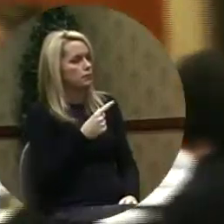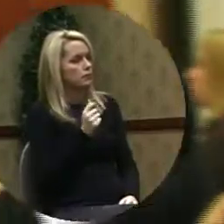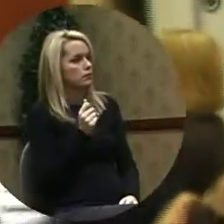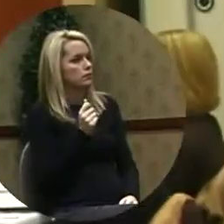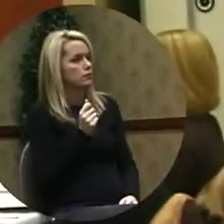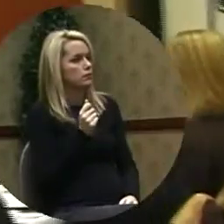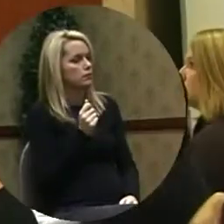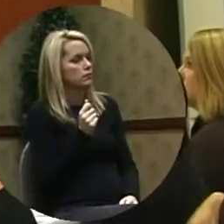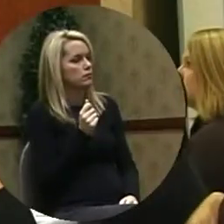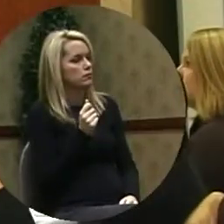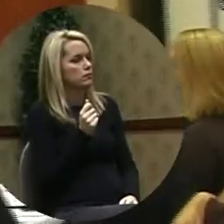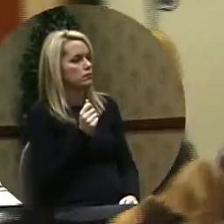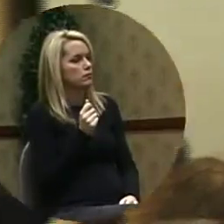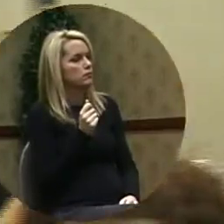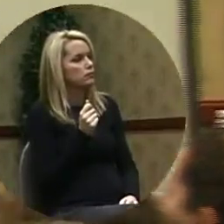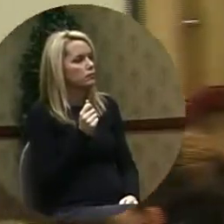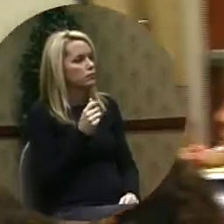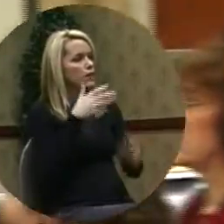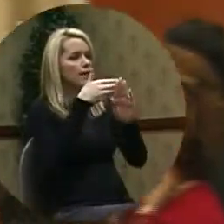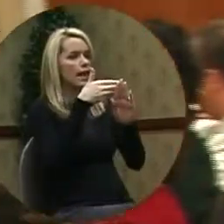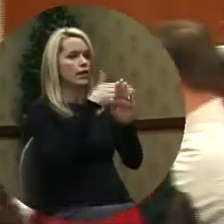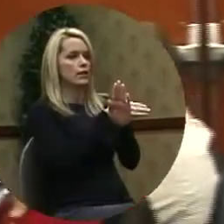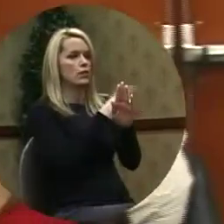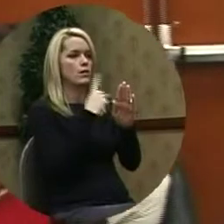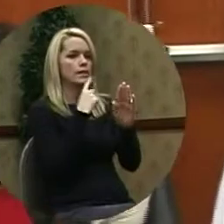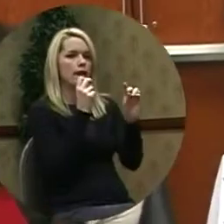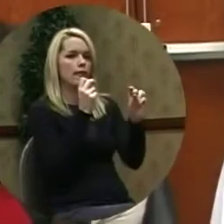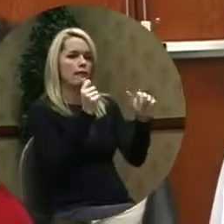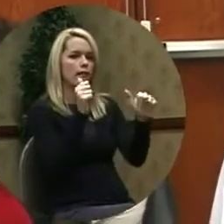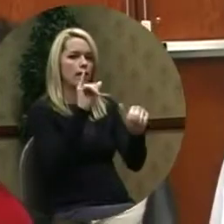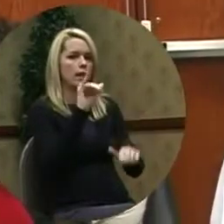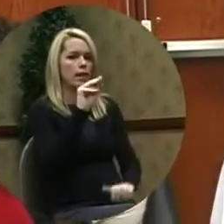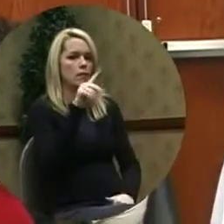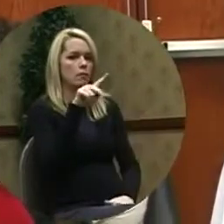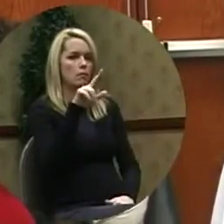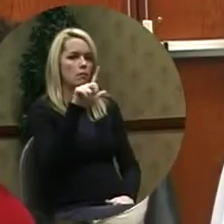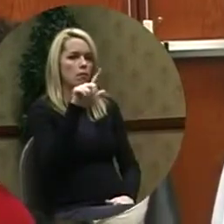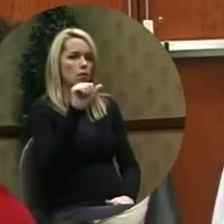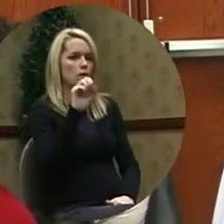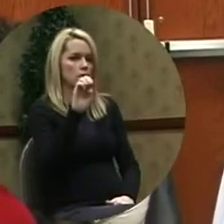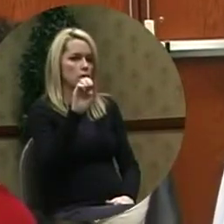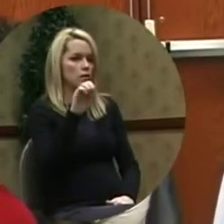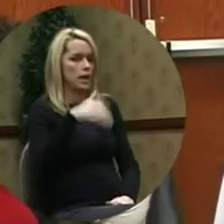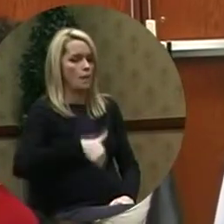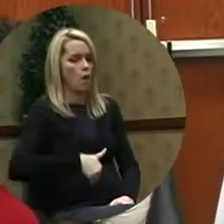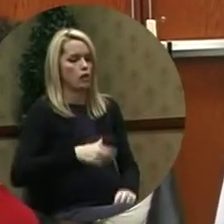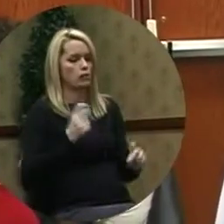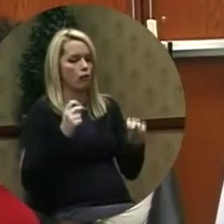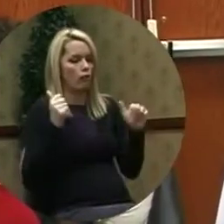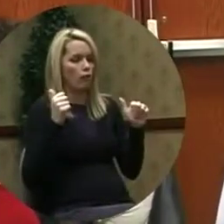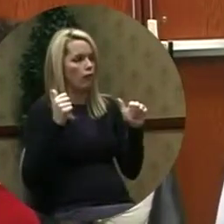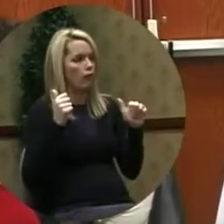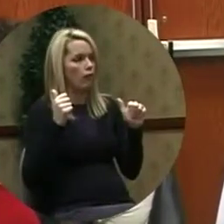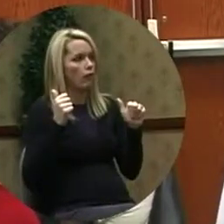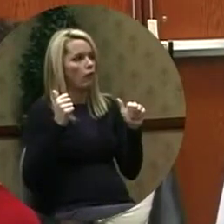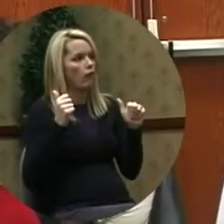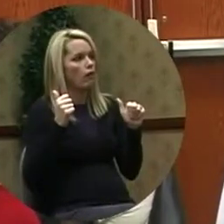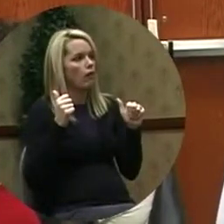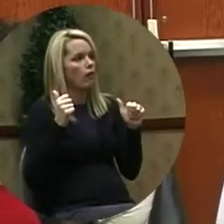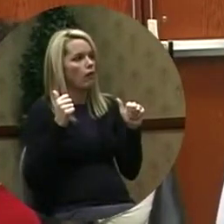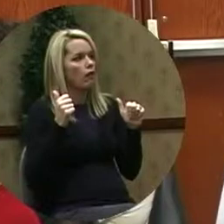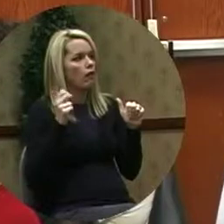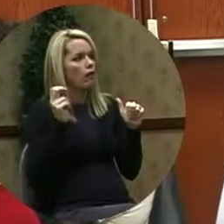is they put down the antecedent impulse, and I say we need describable behavior, and that impulse is measurable. Let's